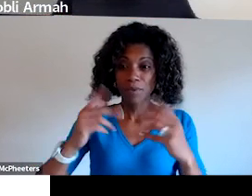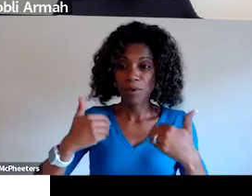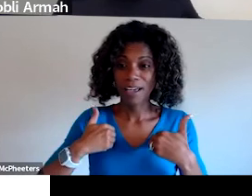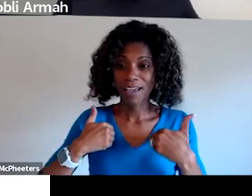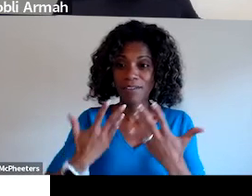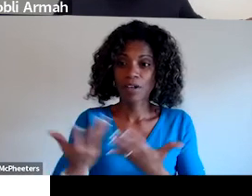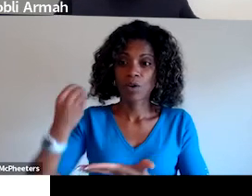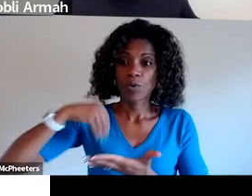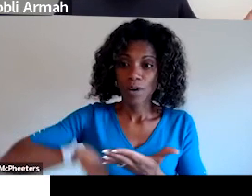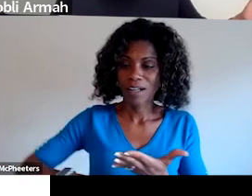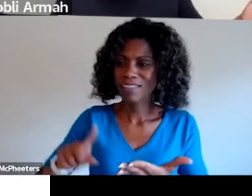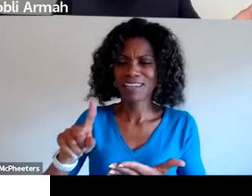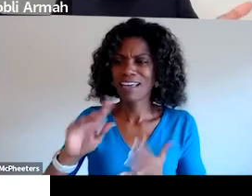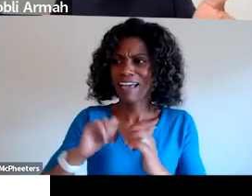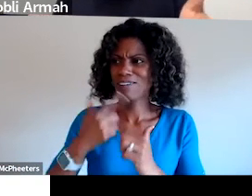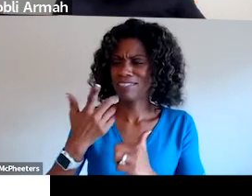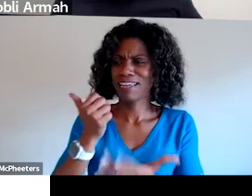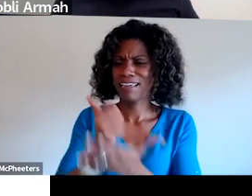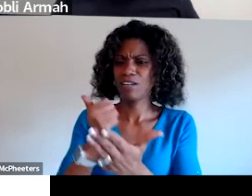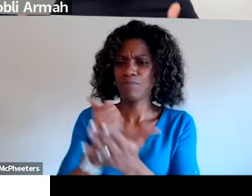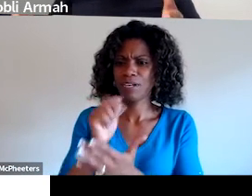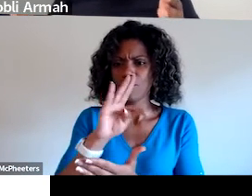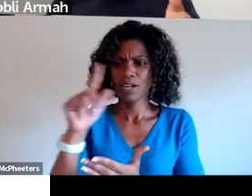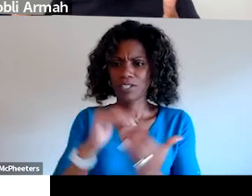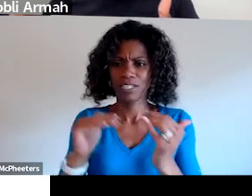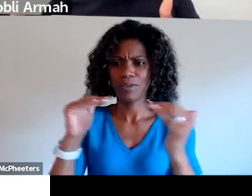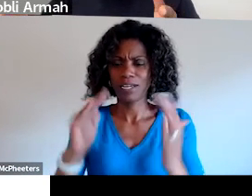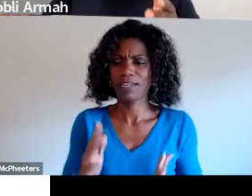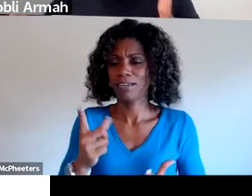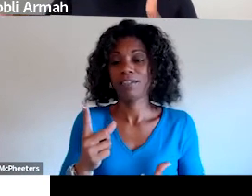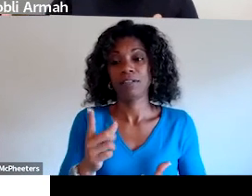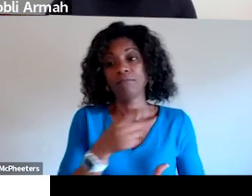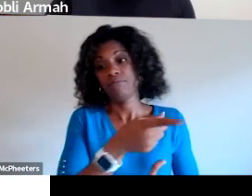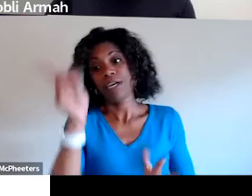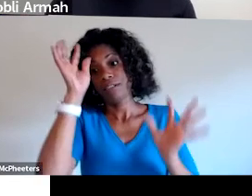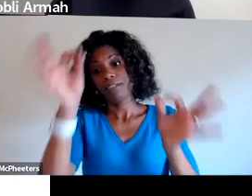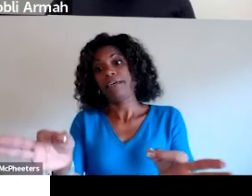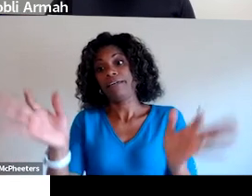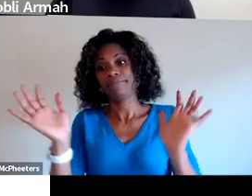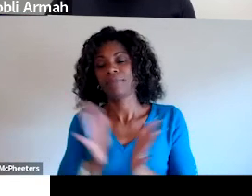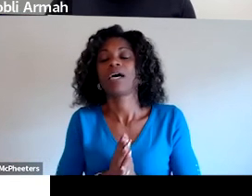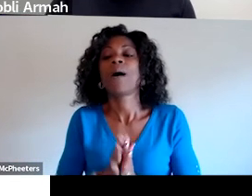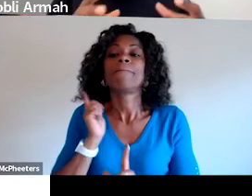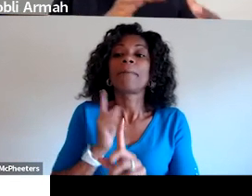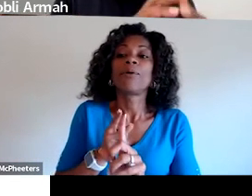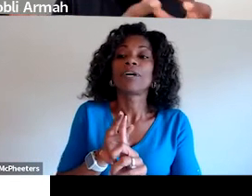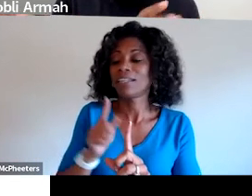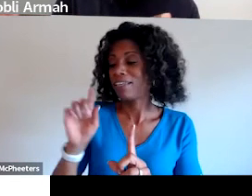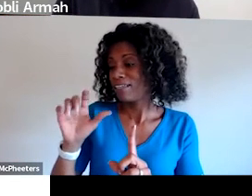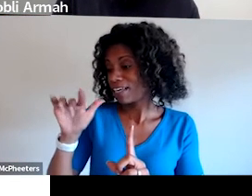broader racial equity? Y'all decide. But all I'm saying is that class matters, and we have to think about